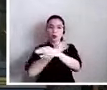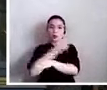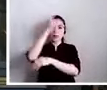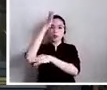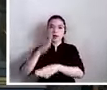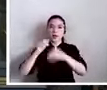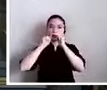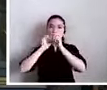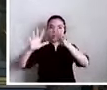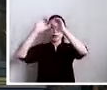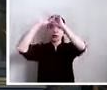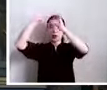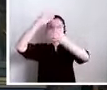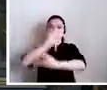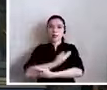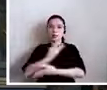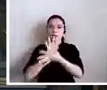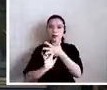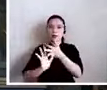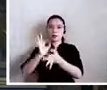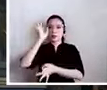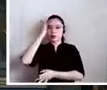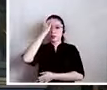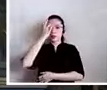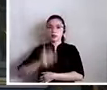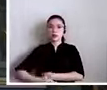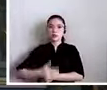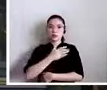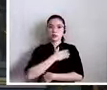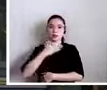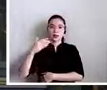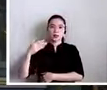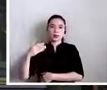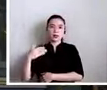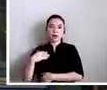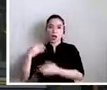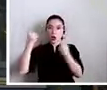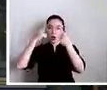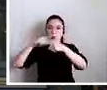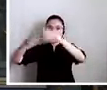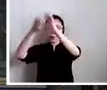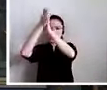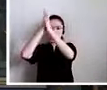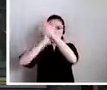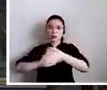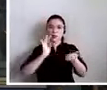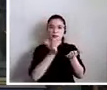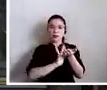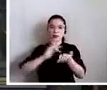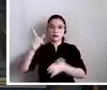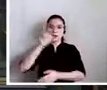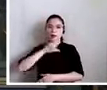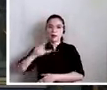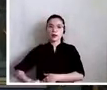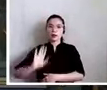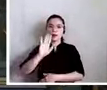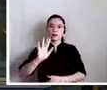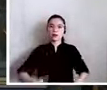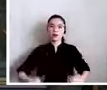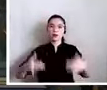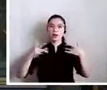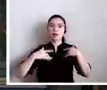the Father, the Son, and the Holy Spirit. Amen. Go in peace, glorifying the Lord by your life. Thanks be to